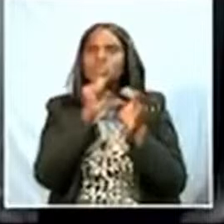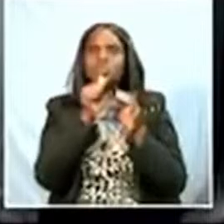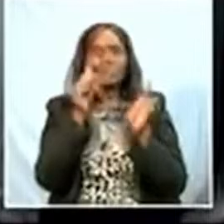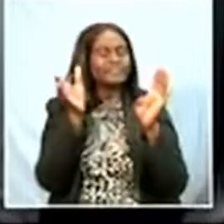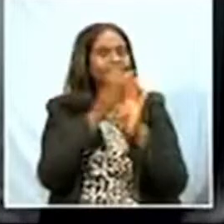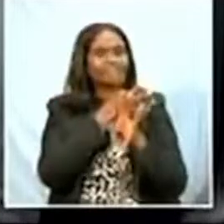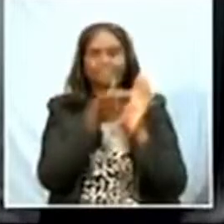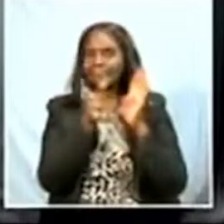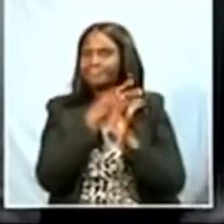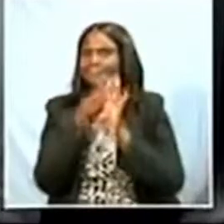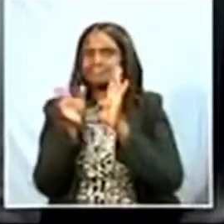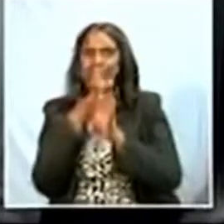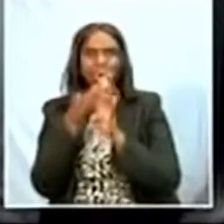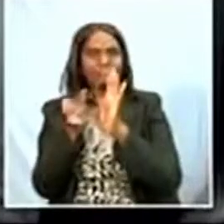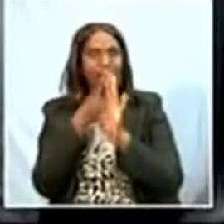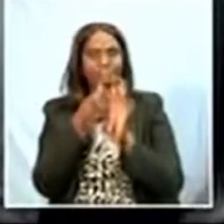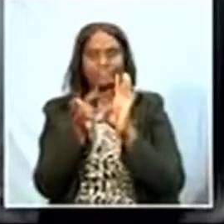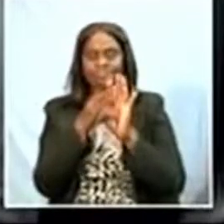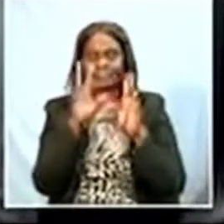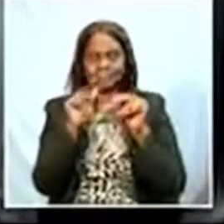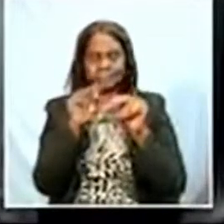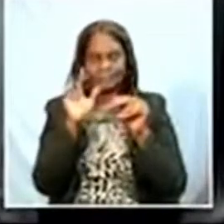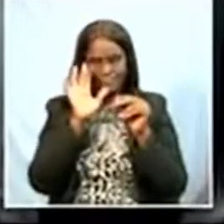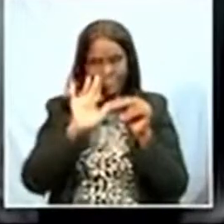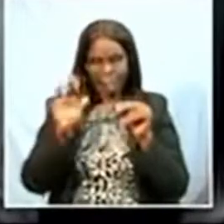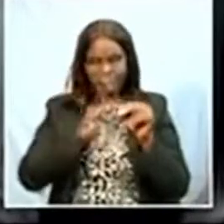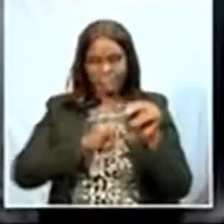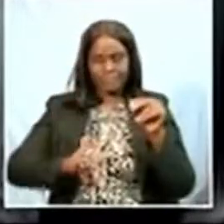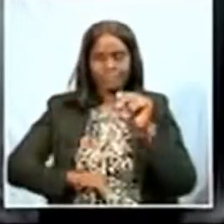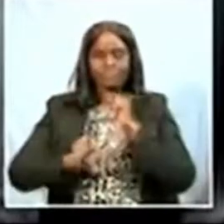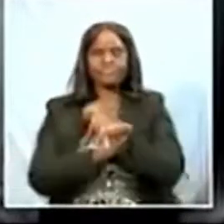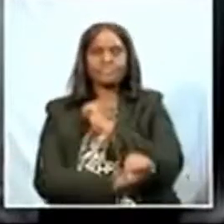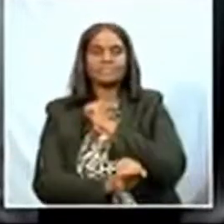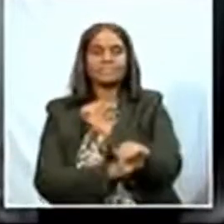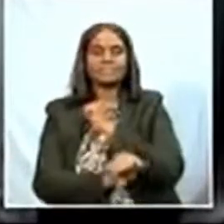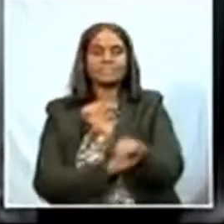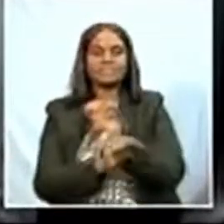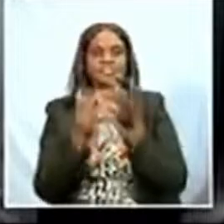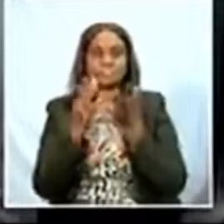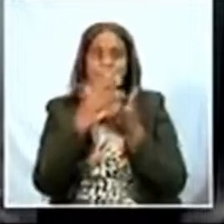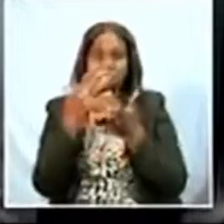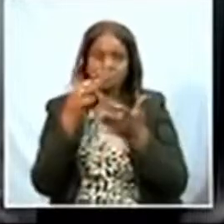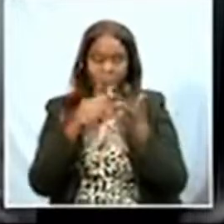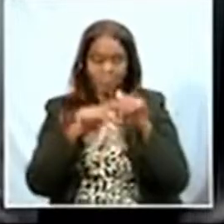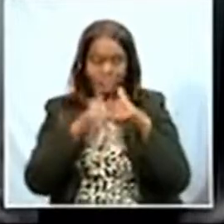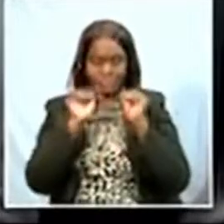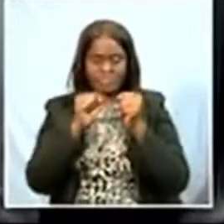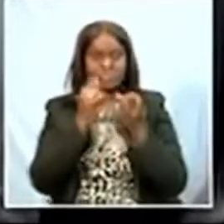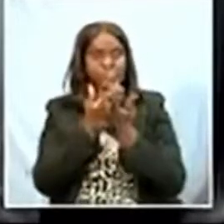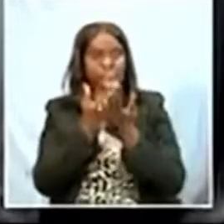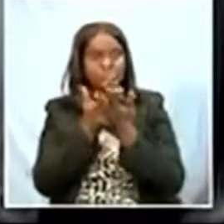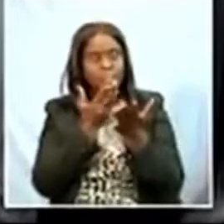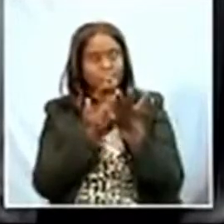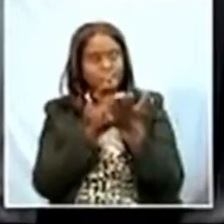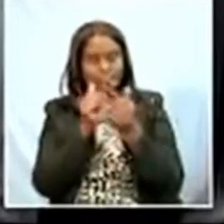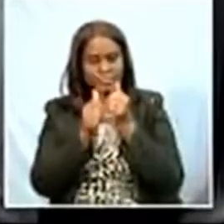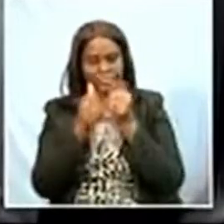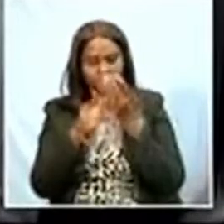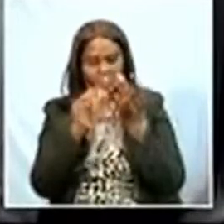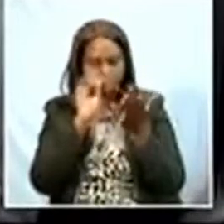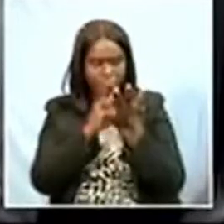abused by its member states? Maybe there's something that we can suggest, which we